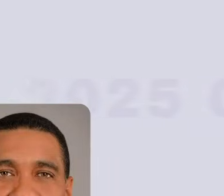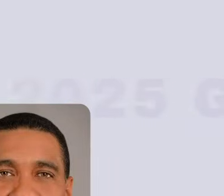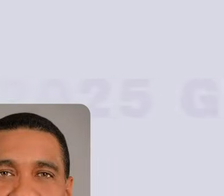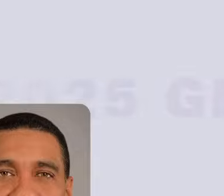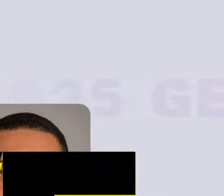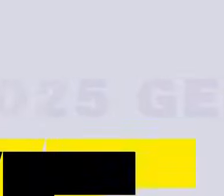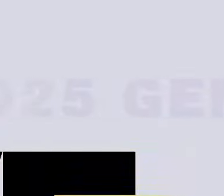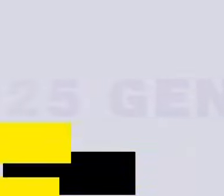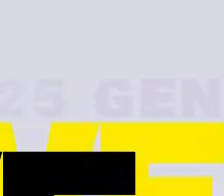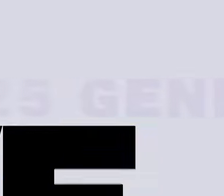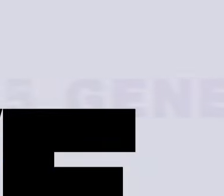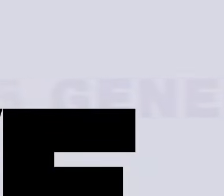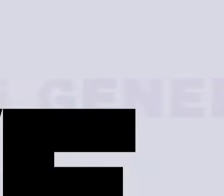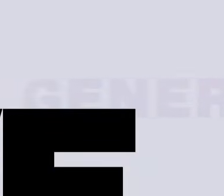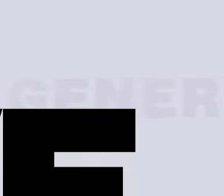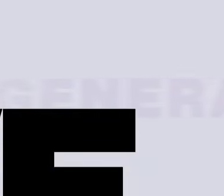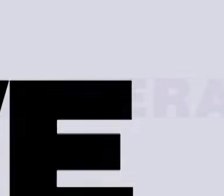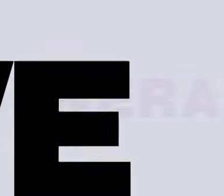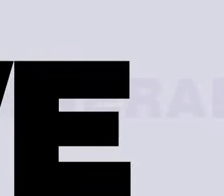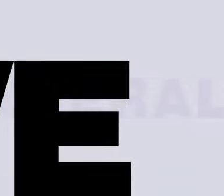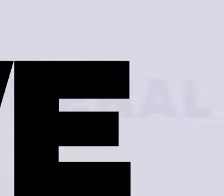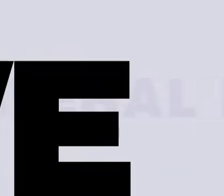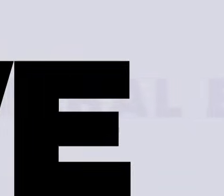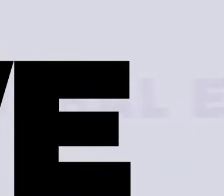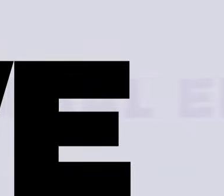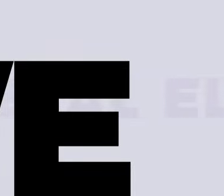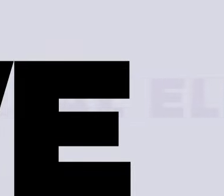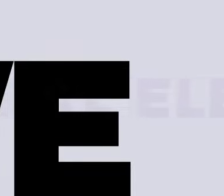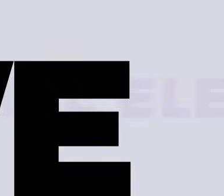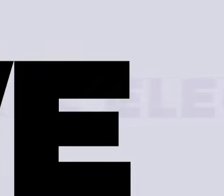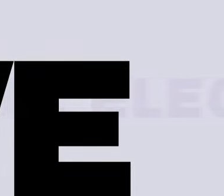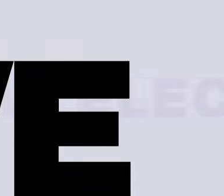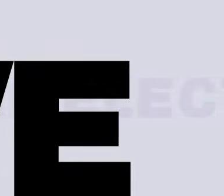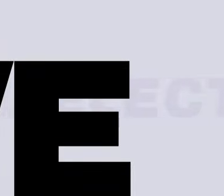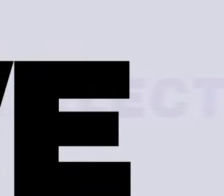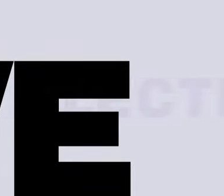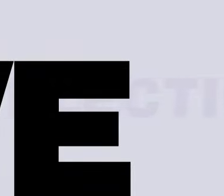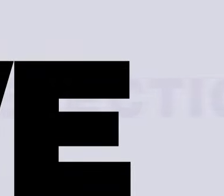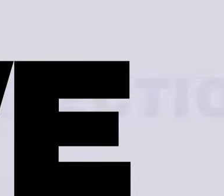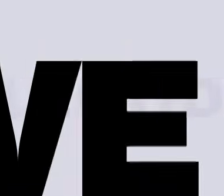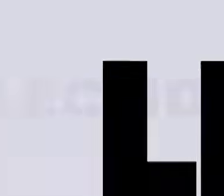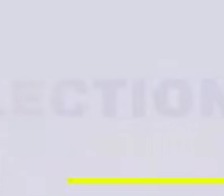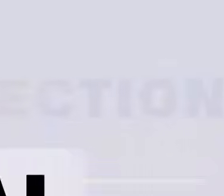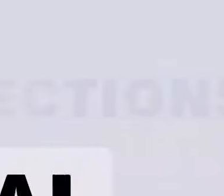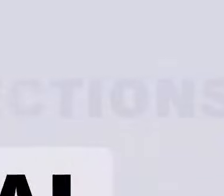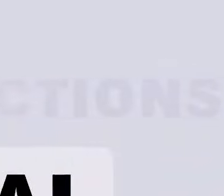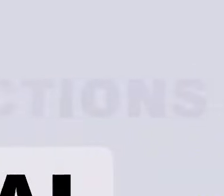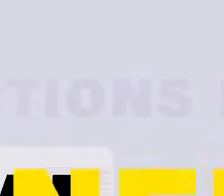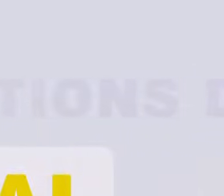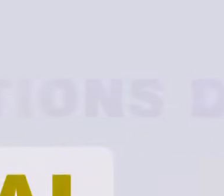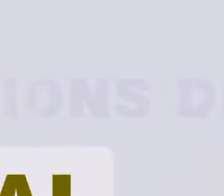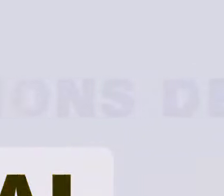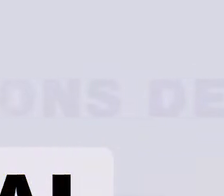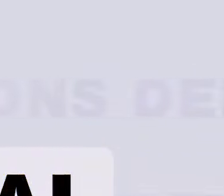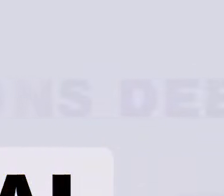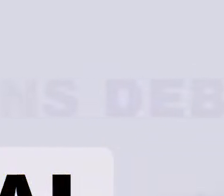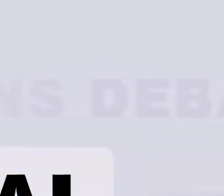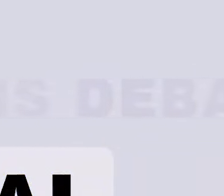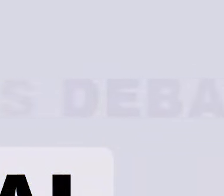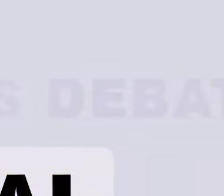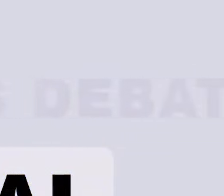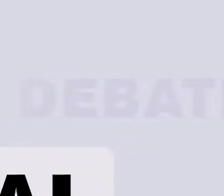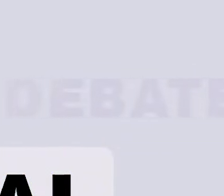political parties live August 28 at 9 p.m. It's a political must-see. Don't miss the general elections